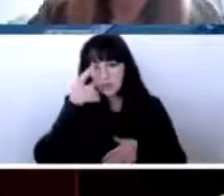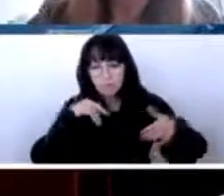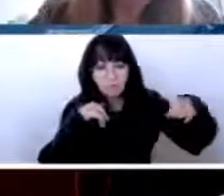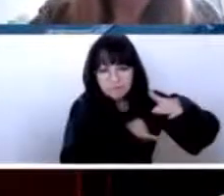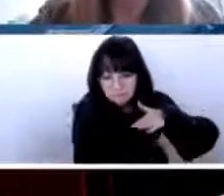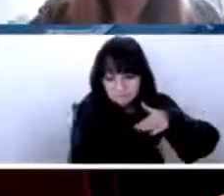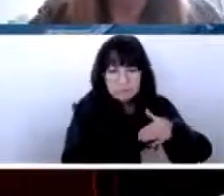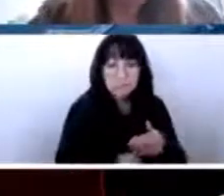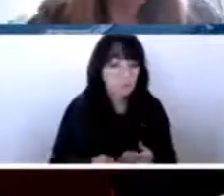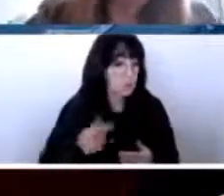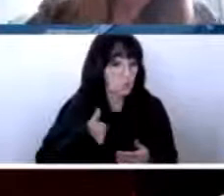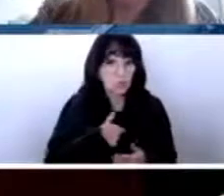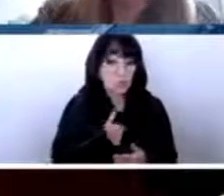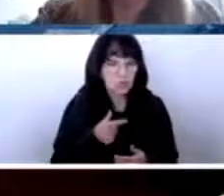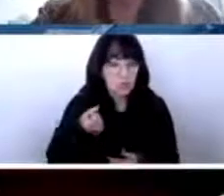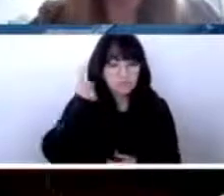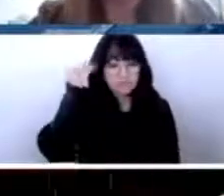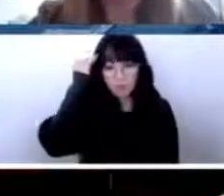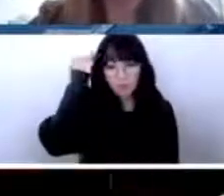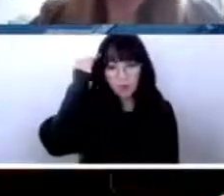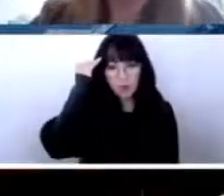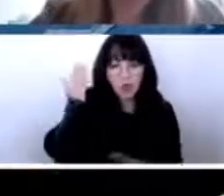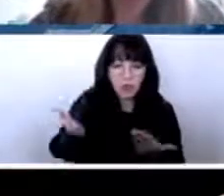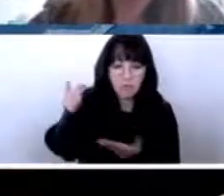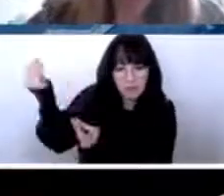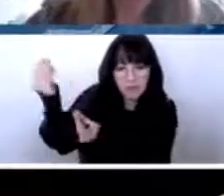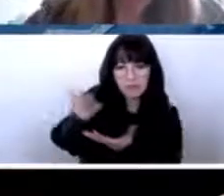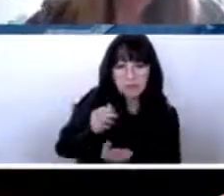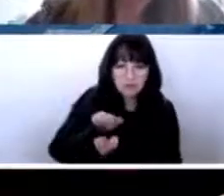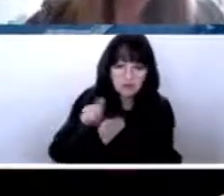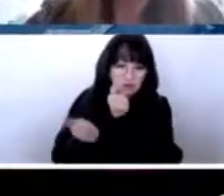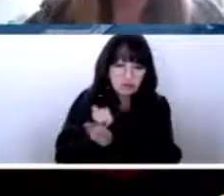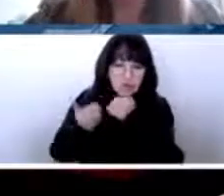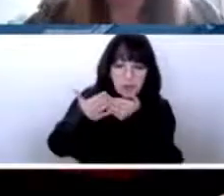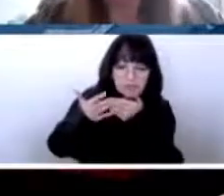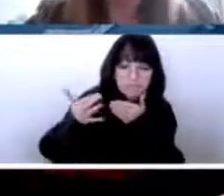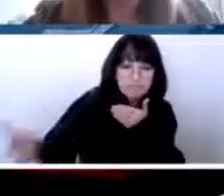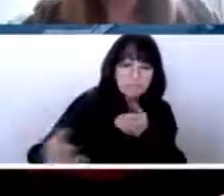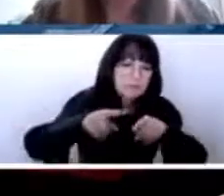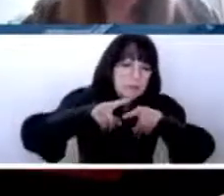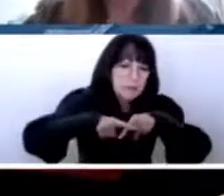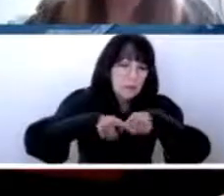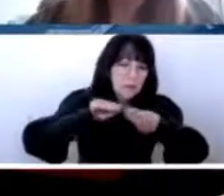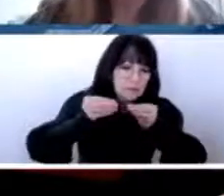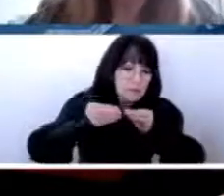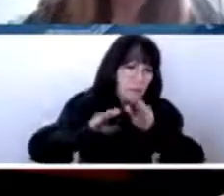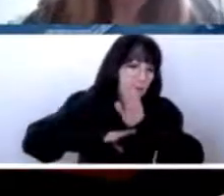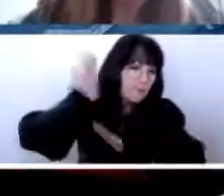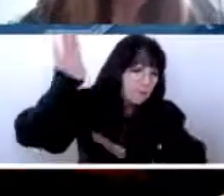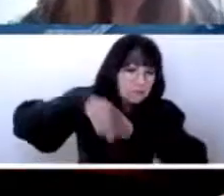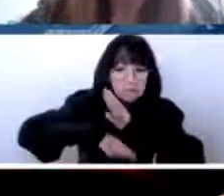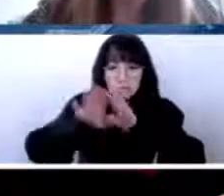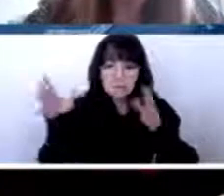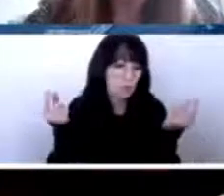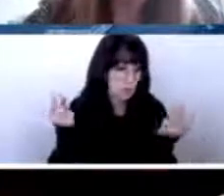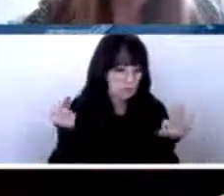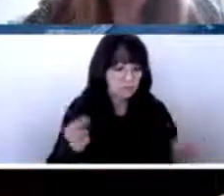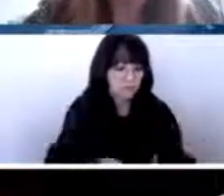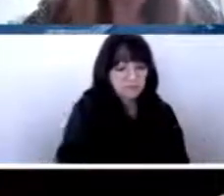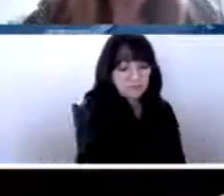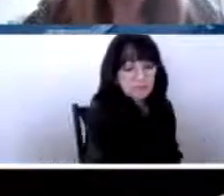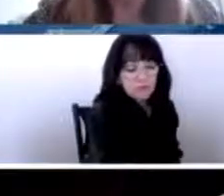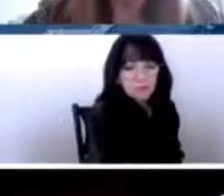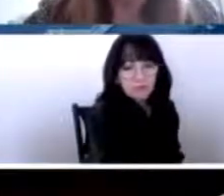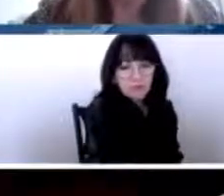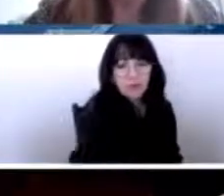guidance, we're also aware that there could be some changes. But the bottom line is schools have